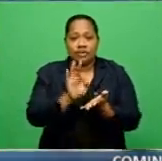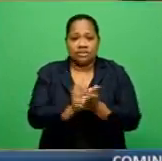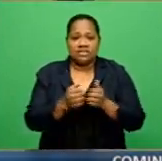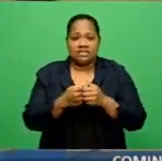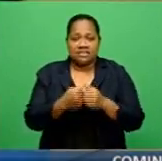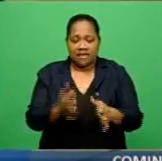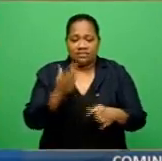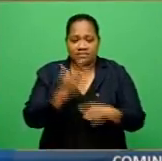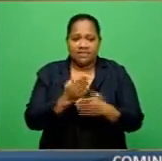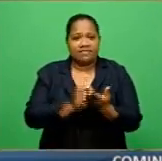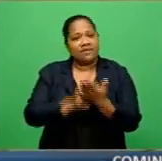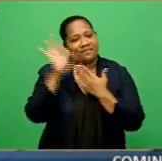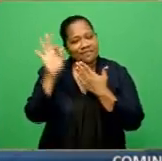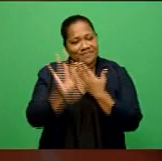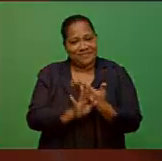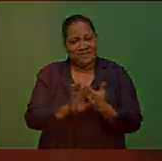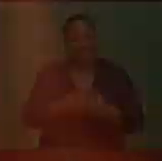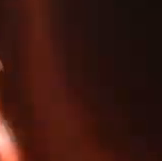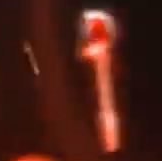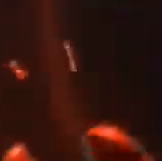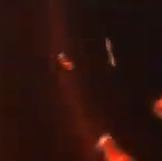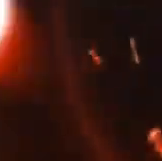This and more coming up.